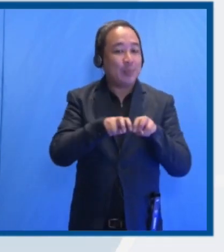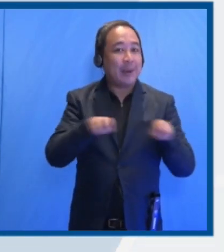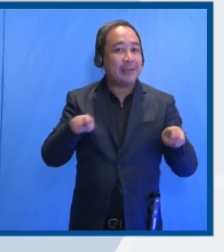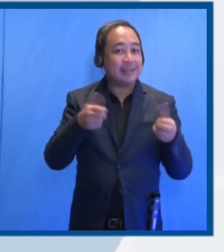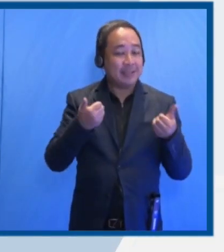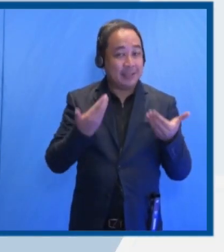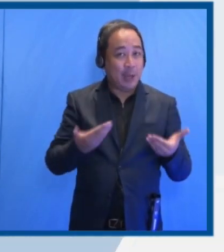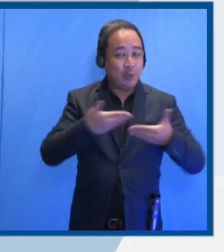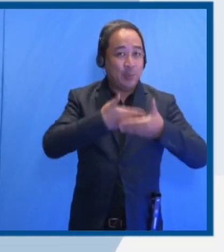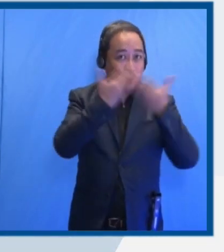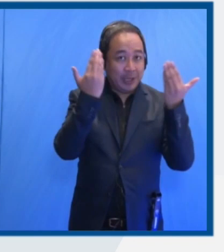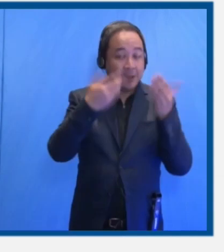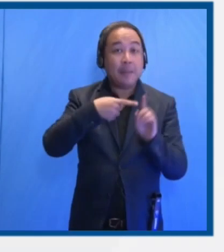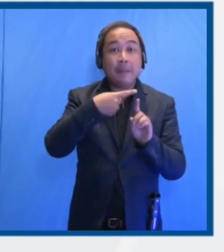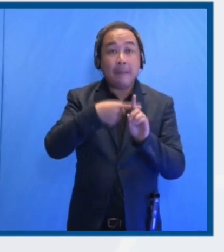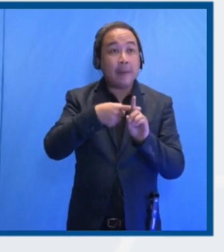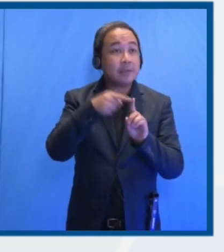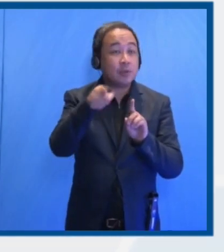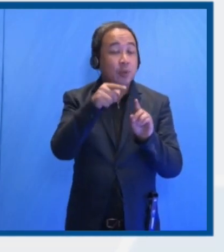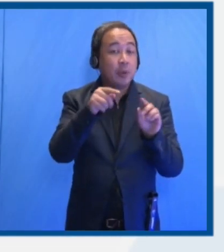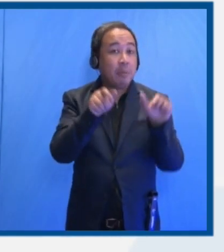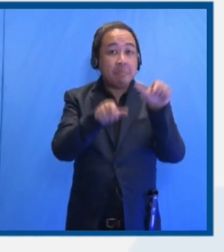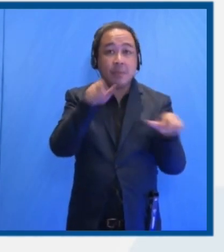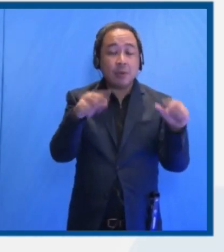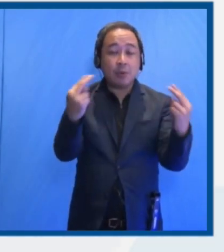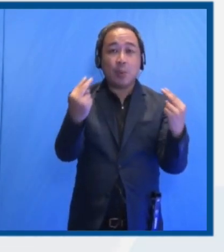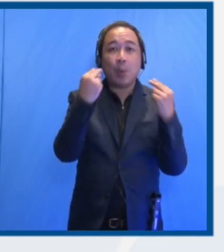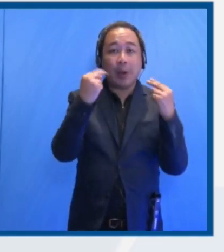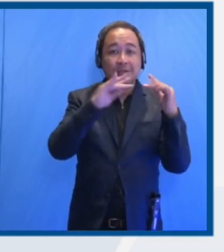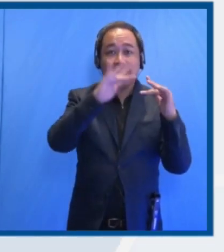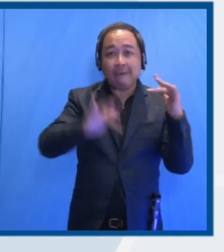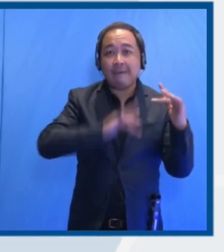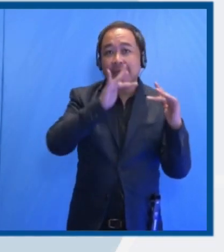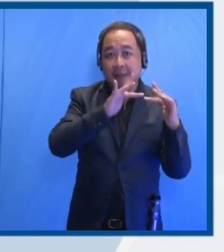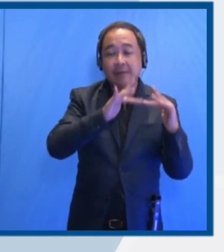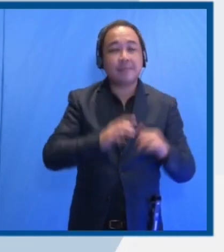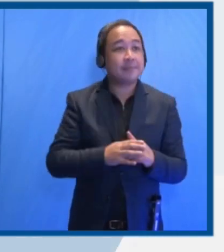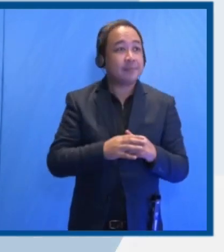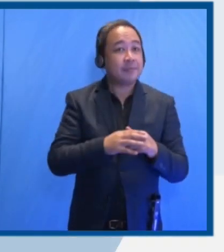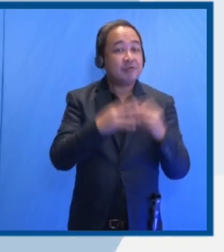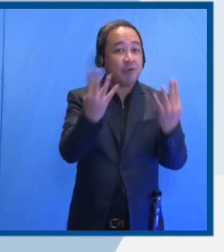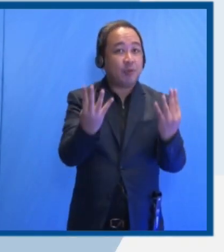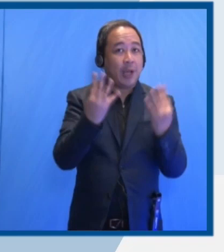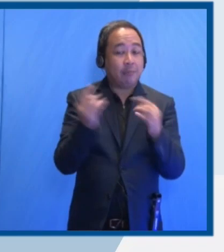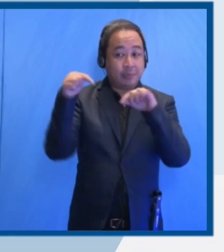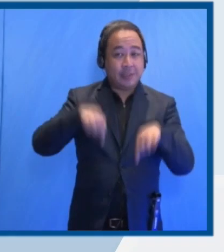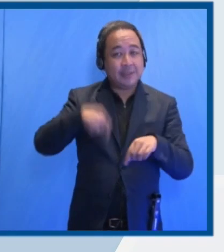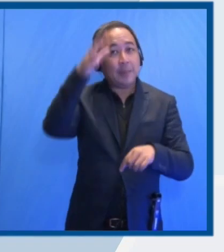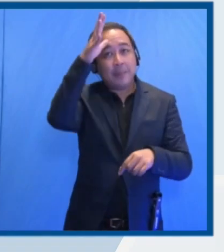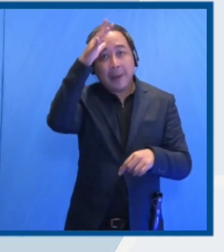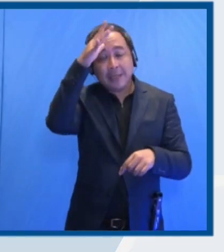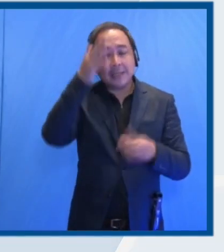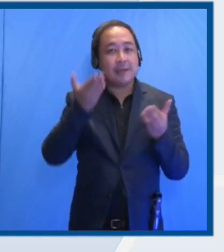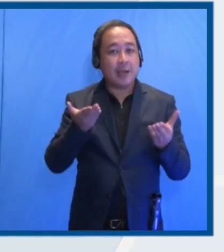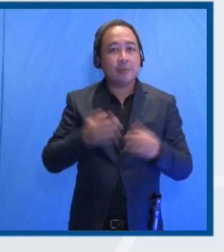also to all of those participants who are joining us online, and those who are with us here in Bali today. I'm called